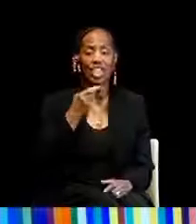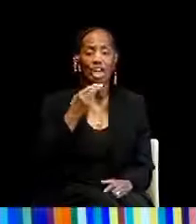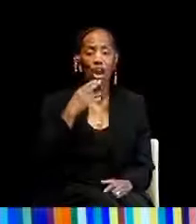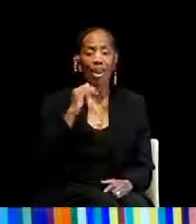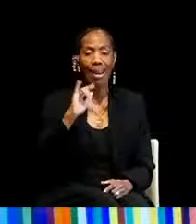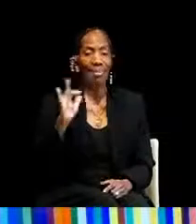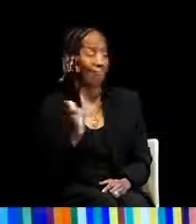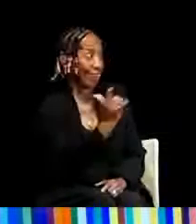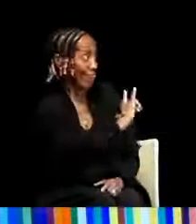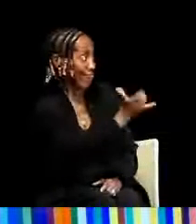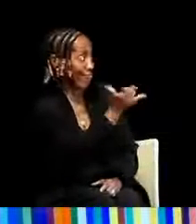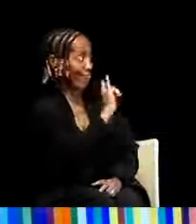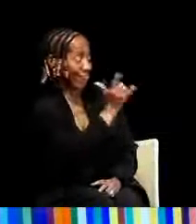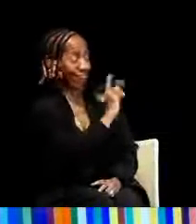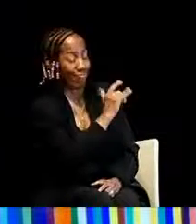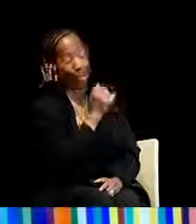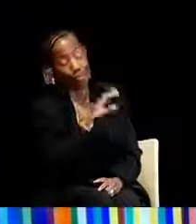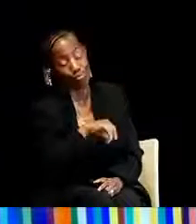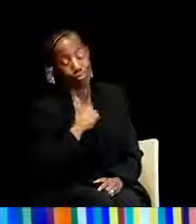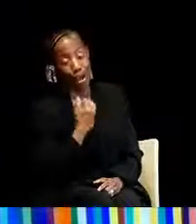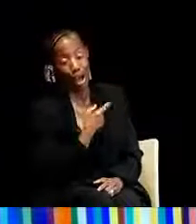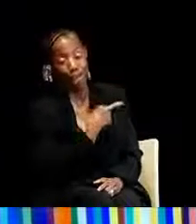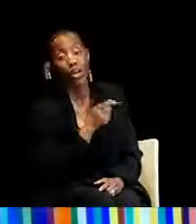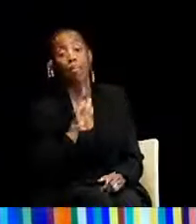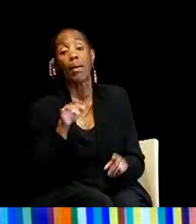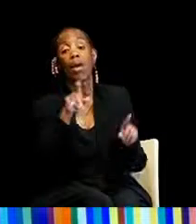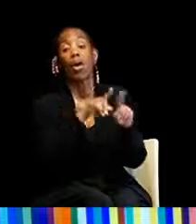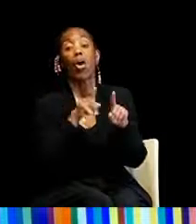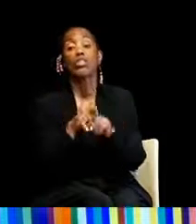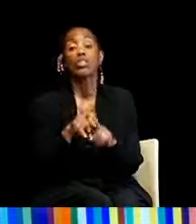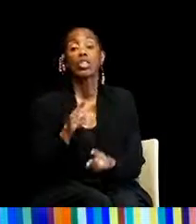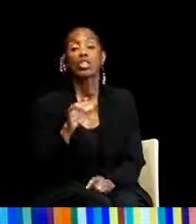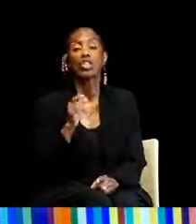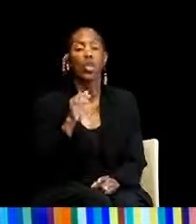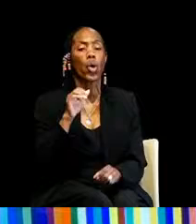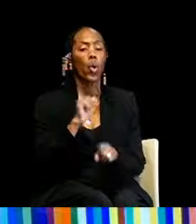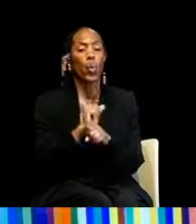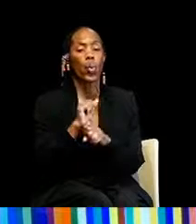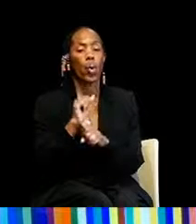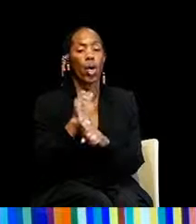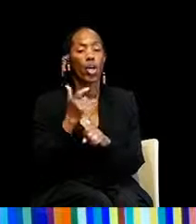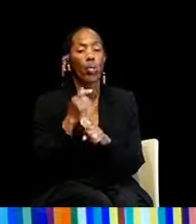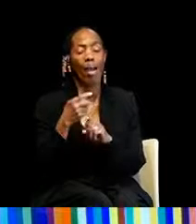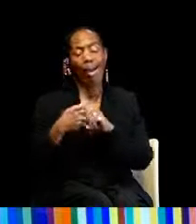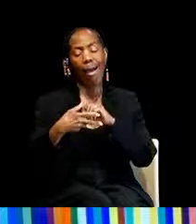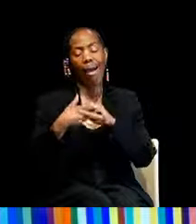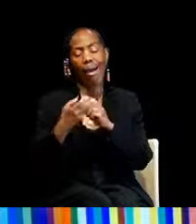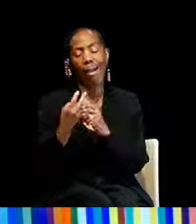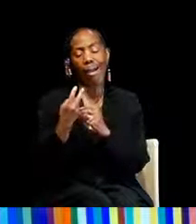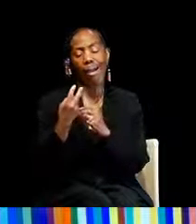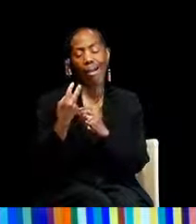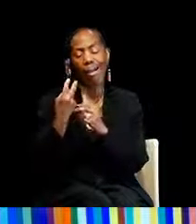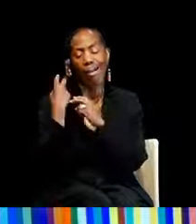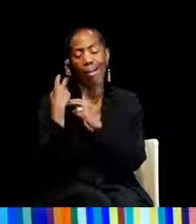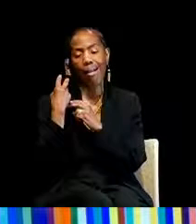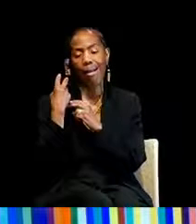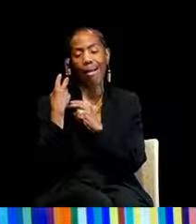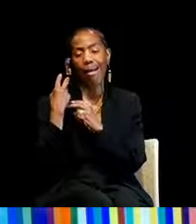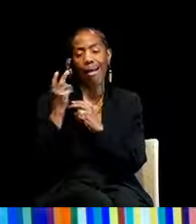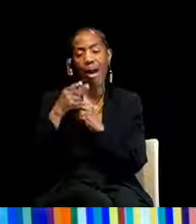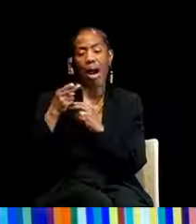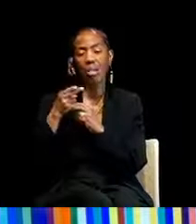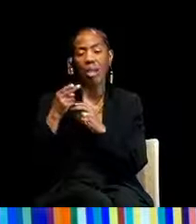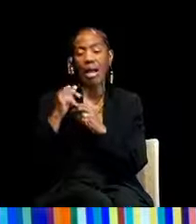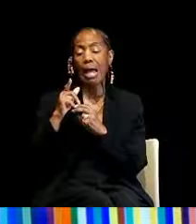you, and I'm so proud of you. But also just the work that you're doing around Archive Liberia and just the history. Can you talk a little